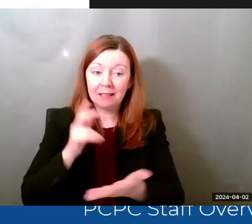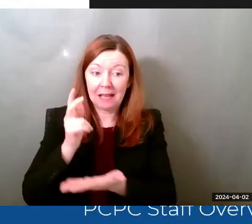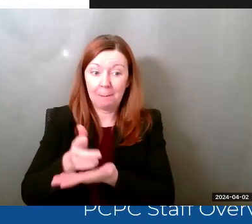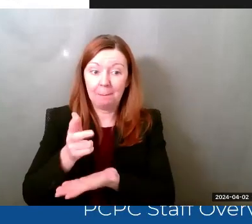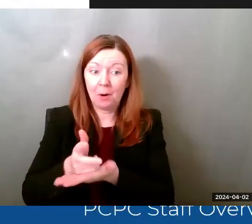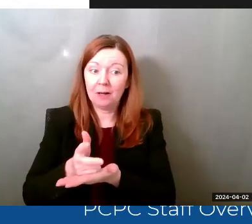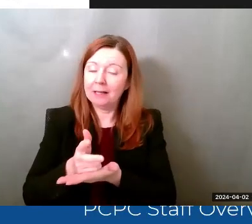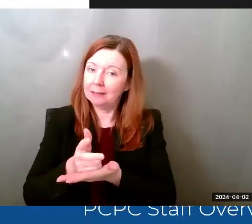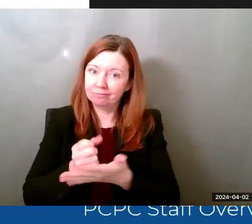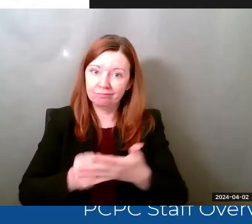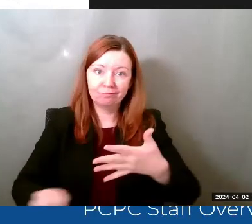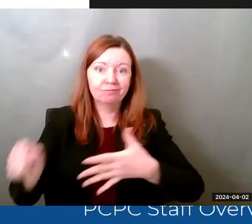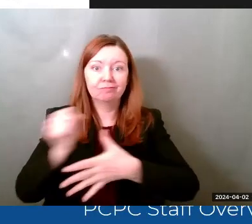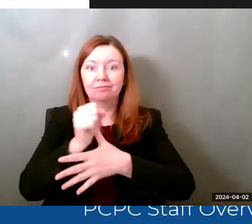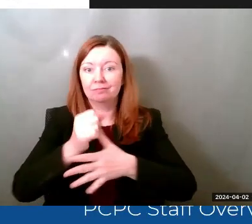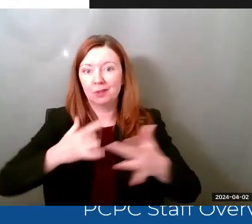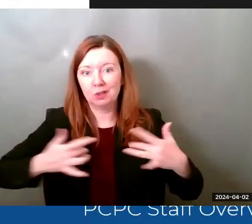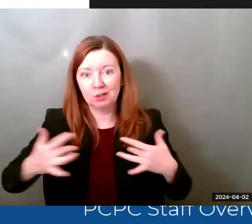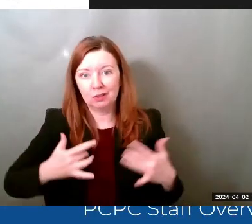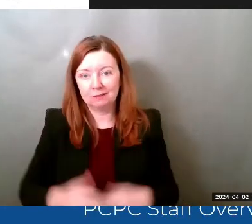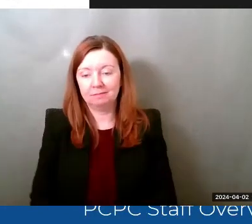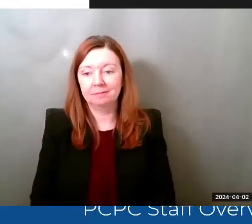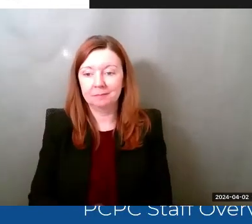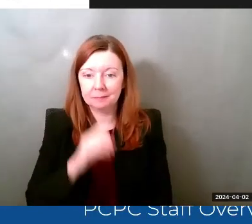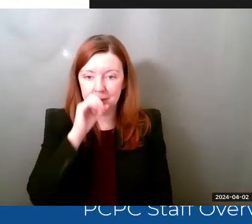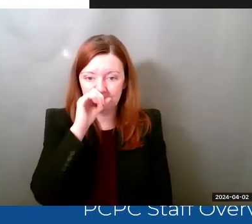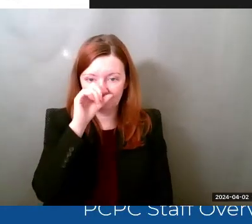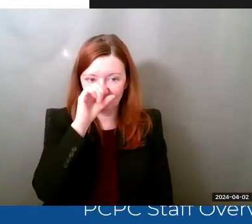are at the top of Chinatown's concerns.